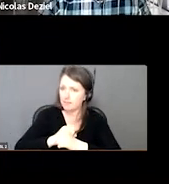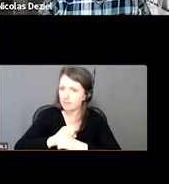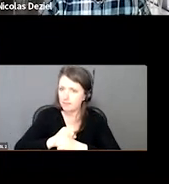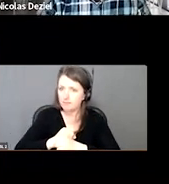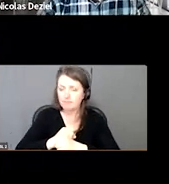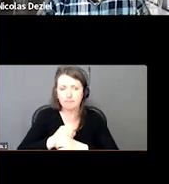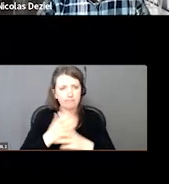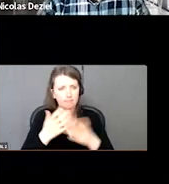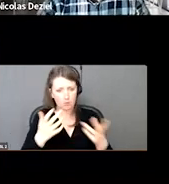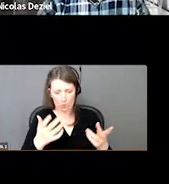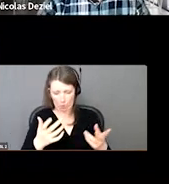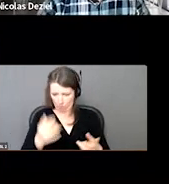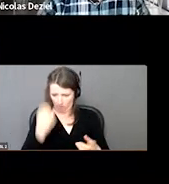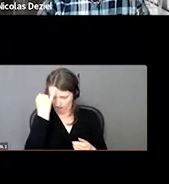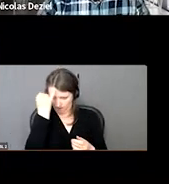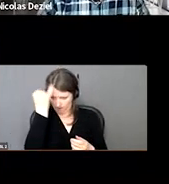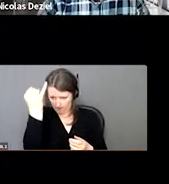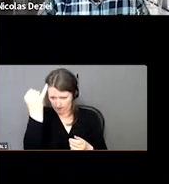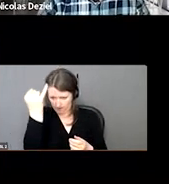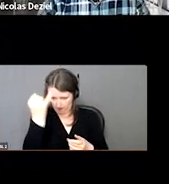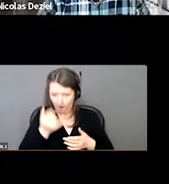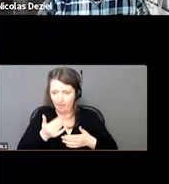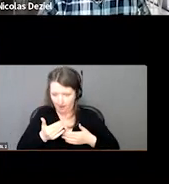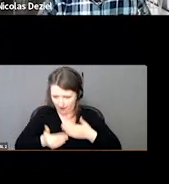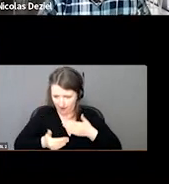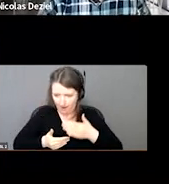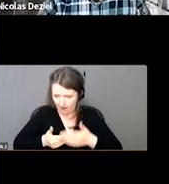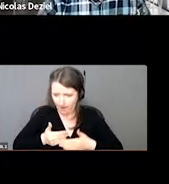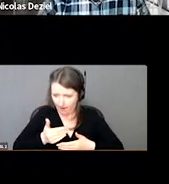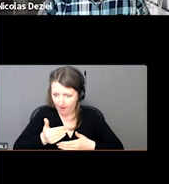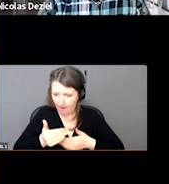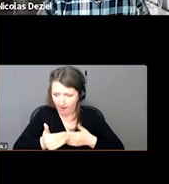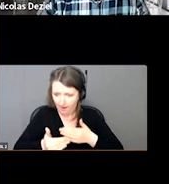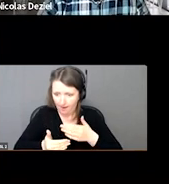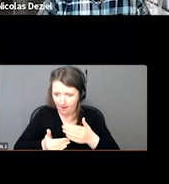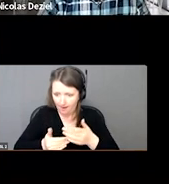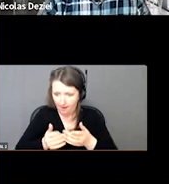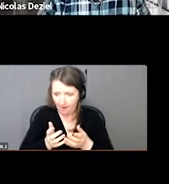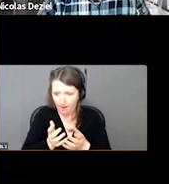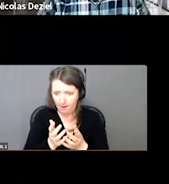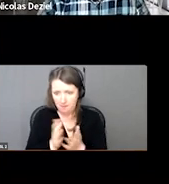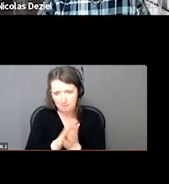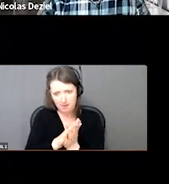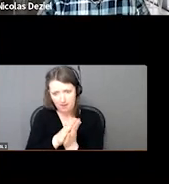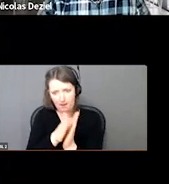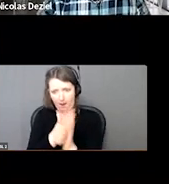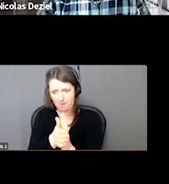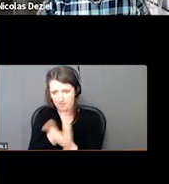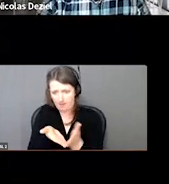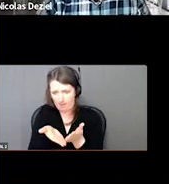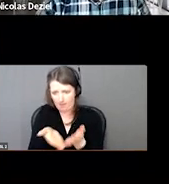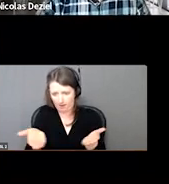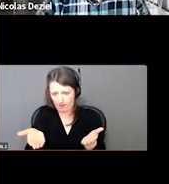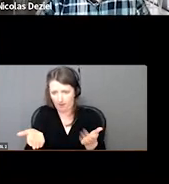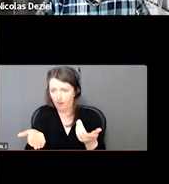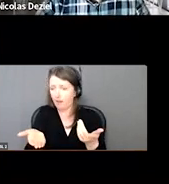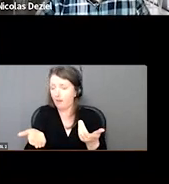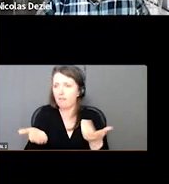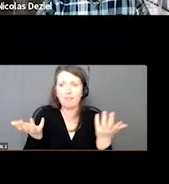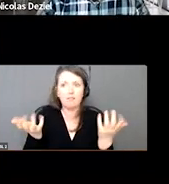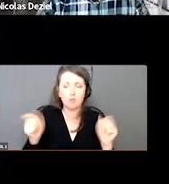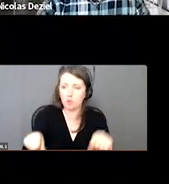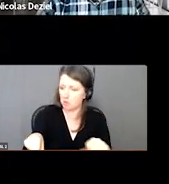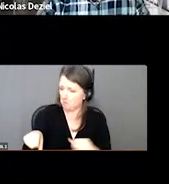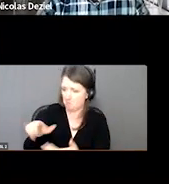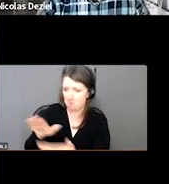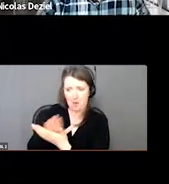the idea into something real that's fixed, whether it's on paper or whether it's on the internet or on the website.